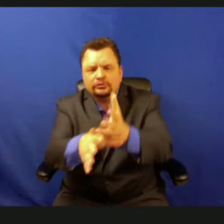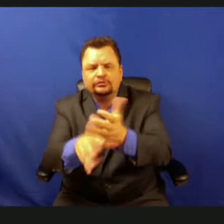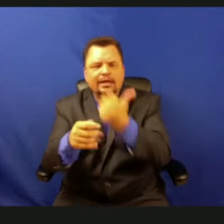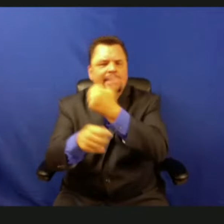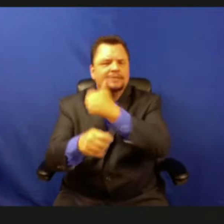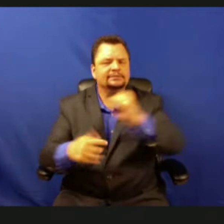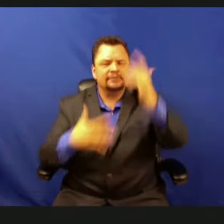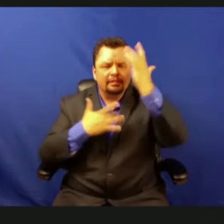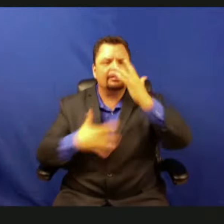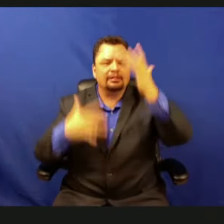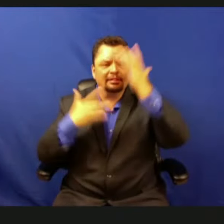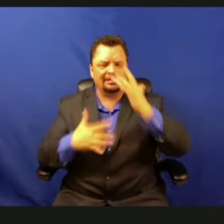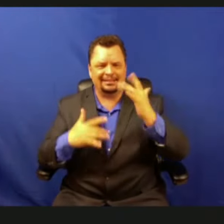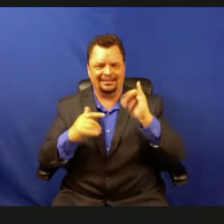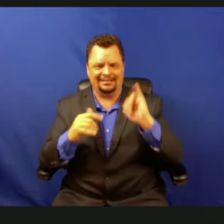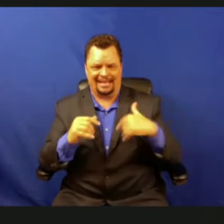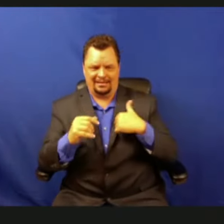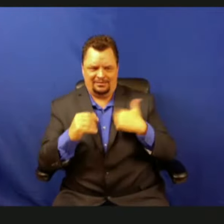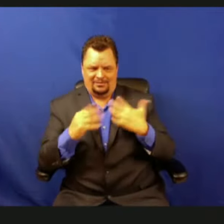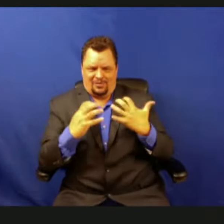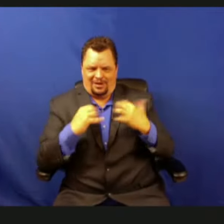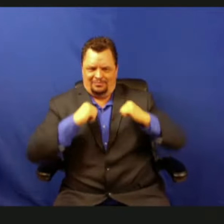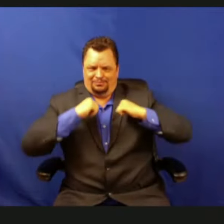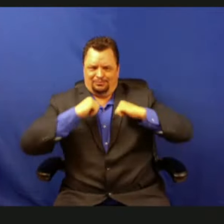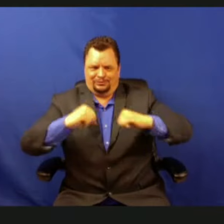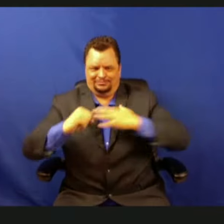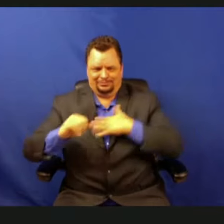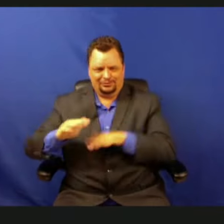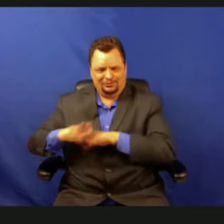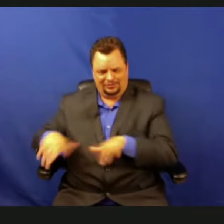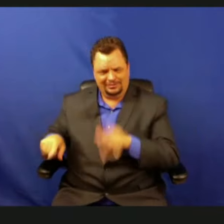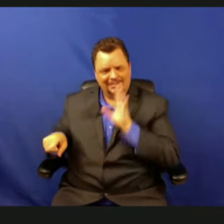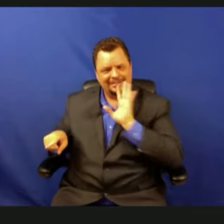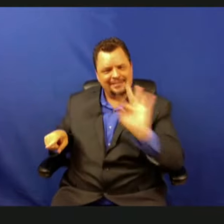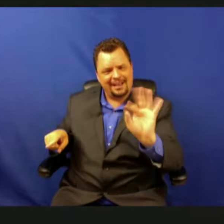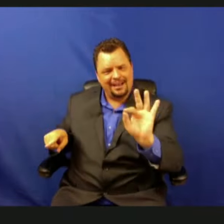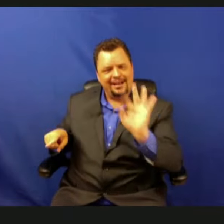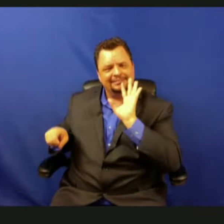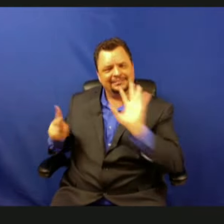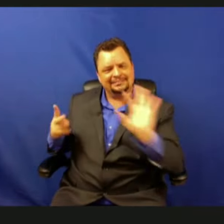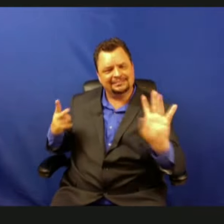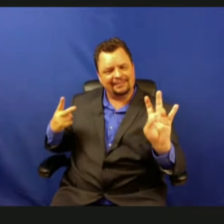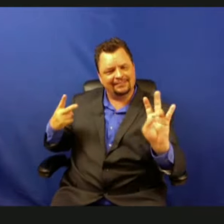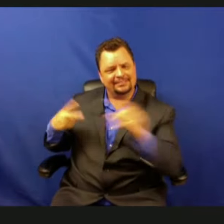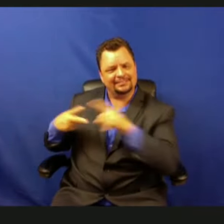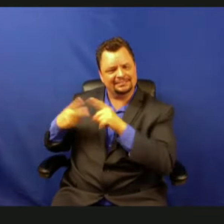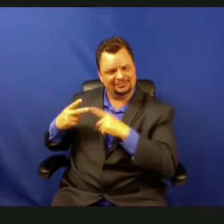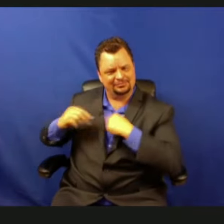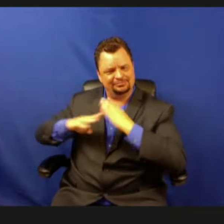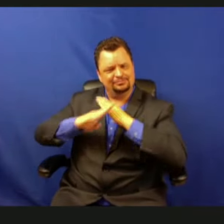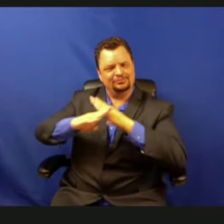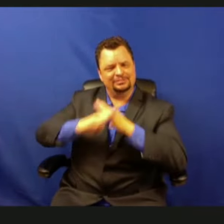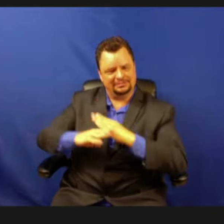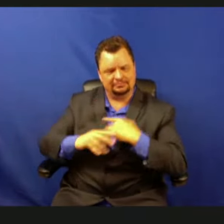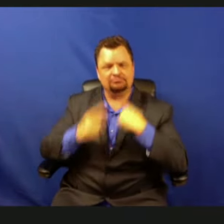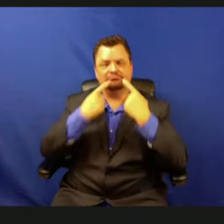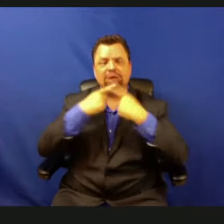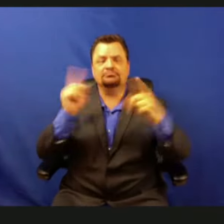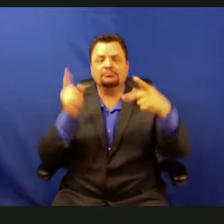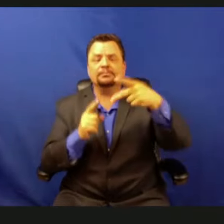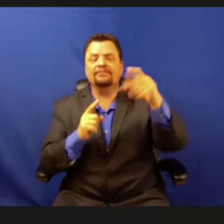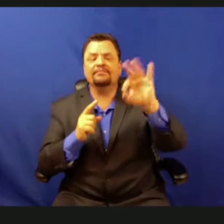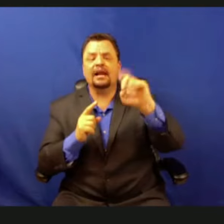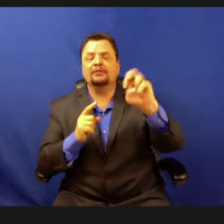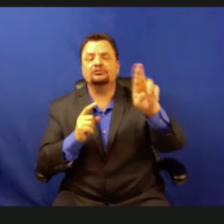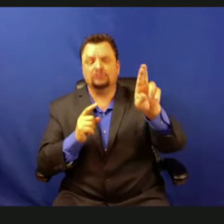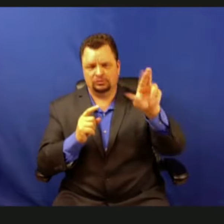7. They recently announced that Pfizer would be submitting the data by the end of September, I believe in the next week or two. Assuming that data is compelling,